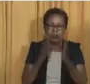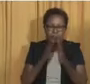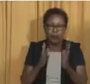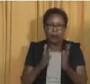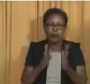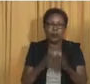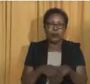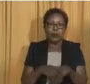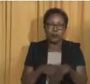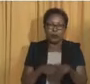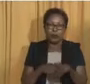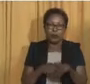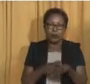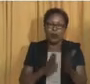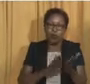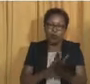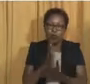through a referendum.